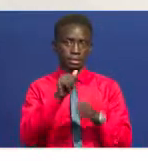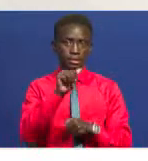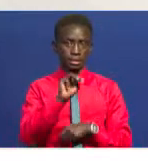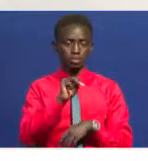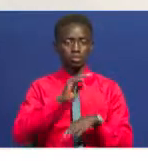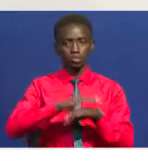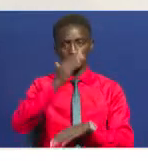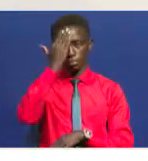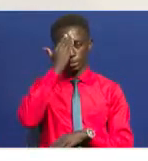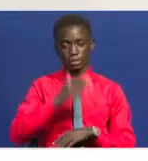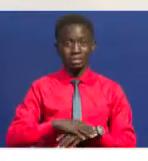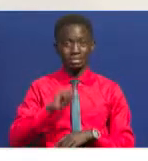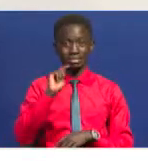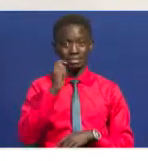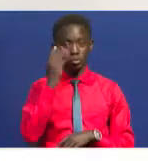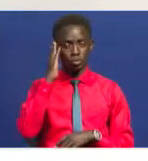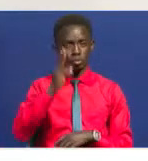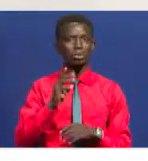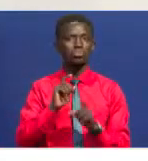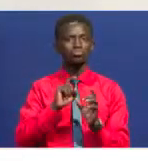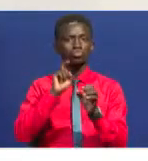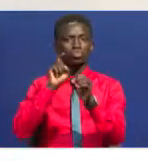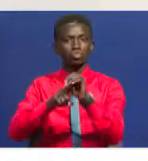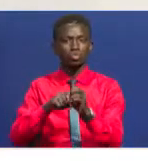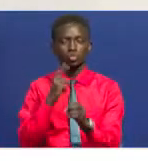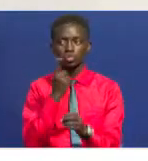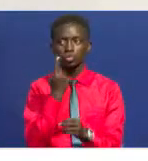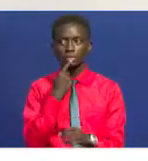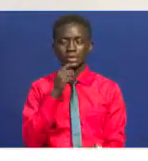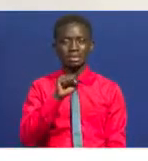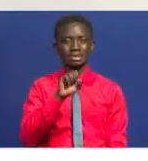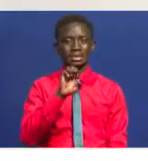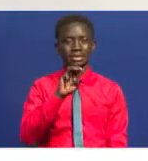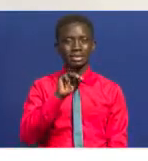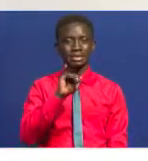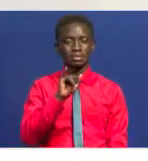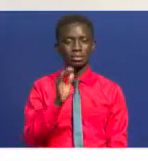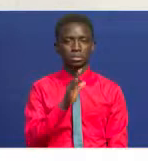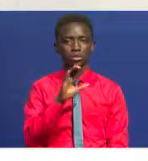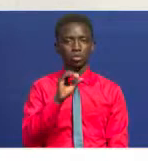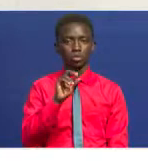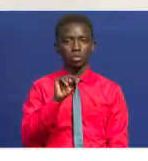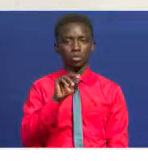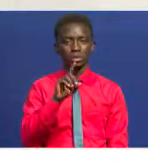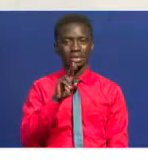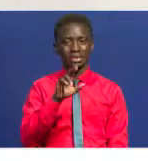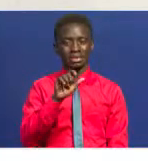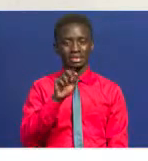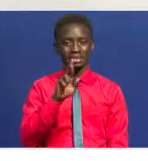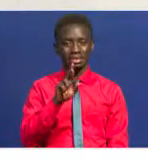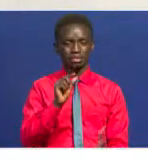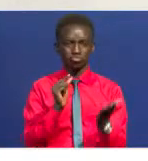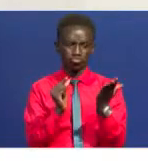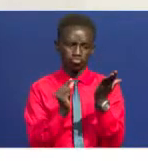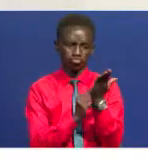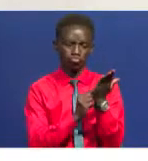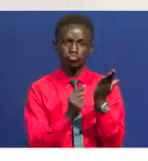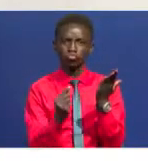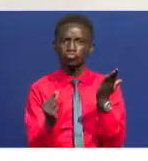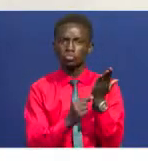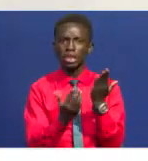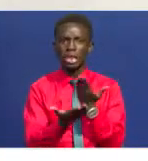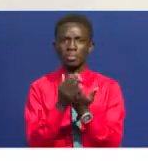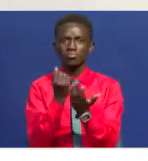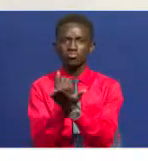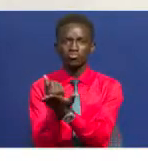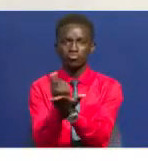Now, Kenya is set to join the League of Semiconductors and Microchips Manufacturers and Exporters following a deal that has been